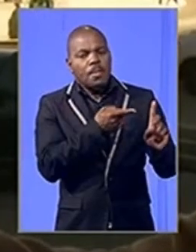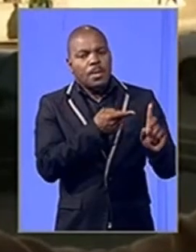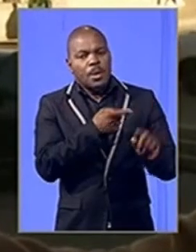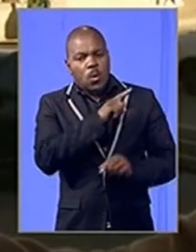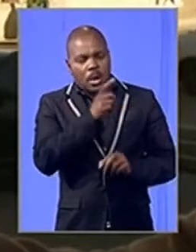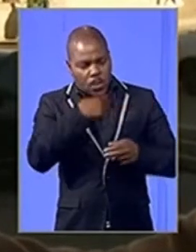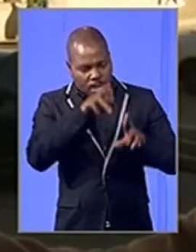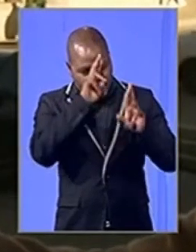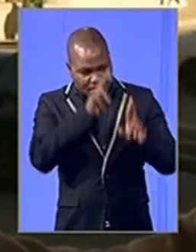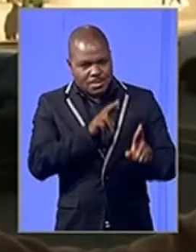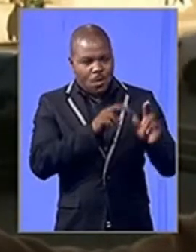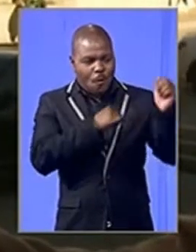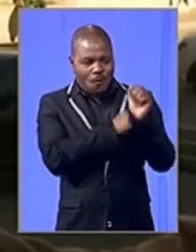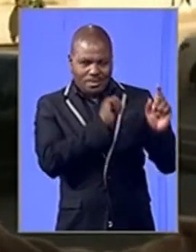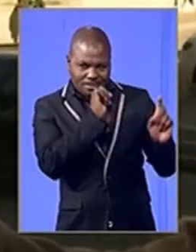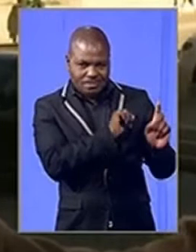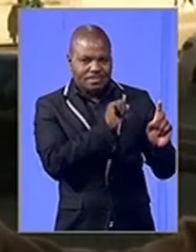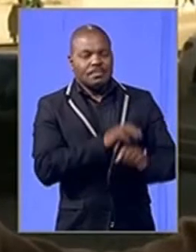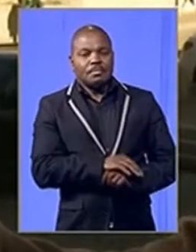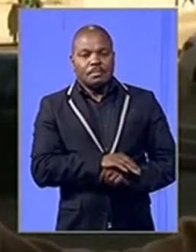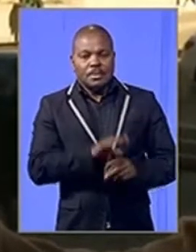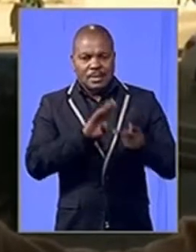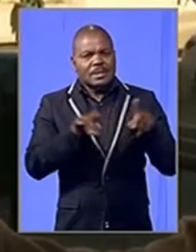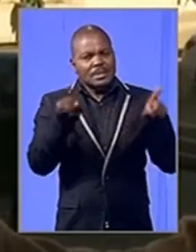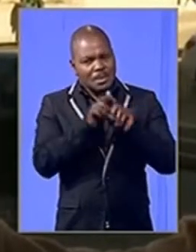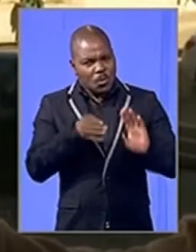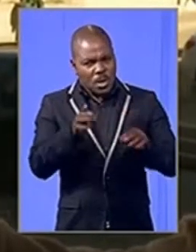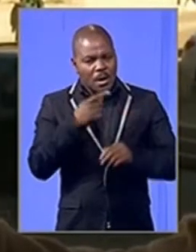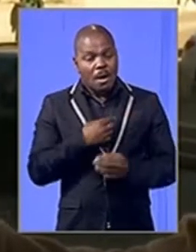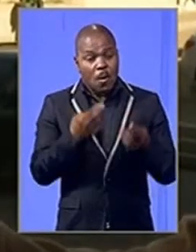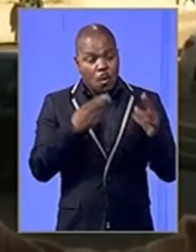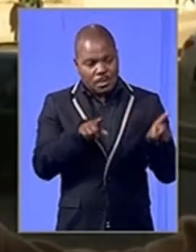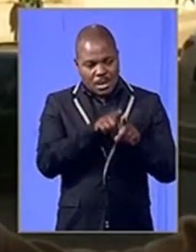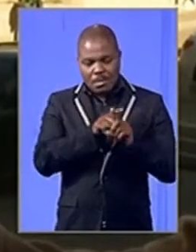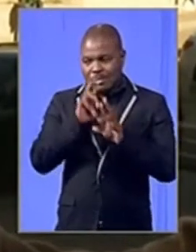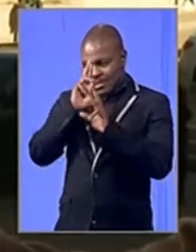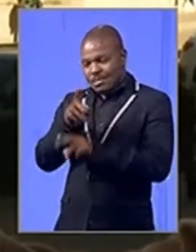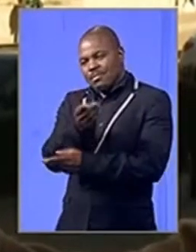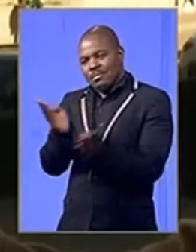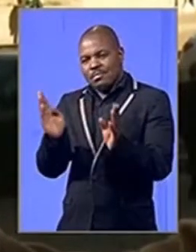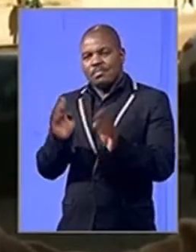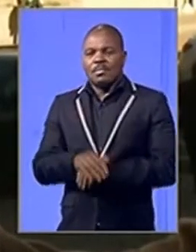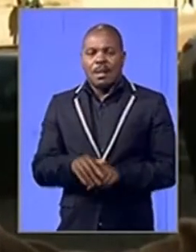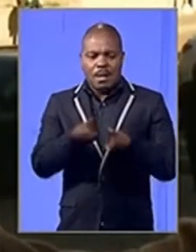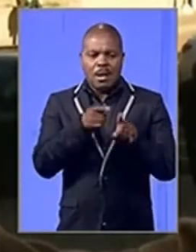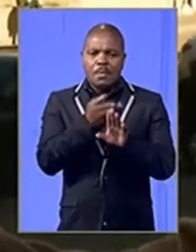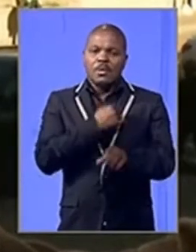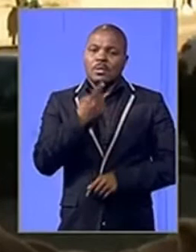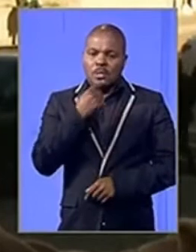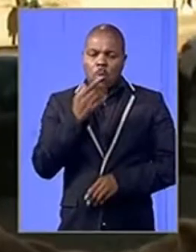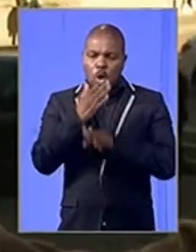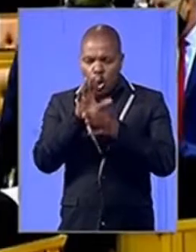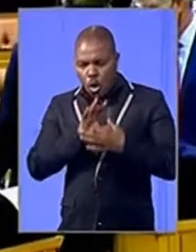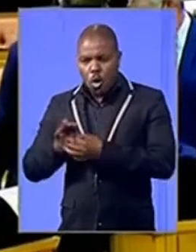we respect the office of the Speaker. And in the same way, we hope that she will reciprocate, as she has indicated to the House, that she will work with